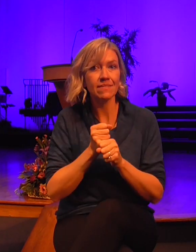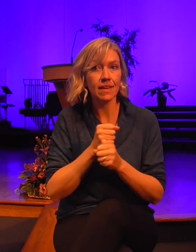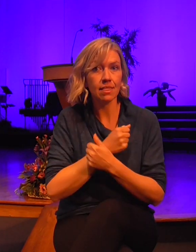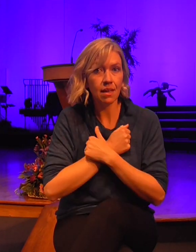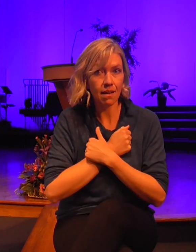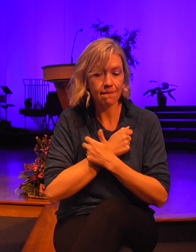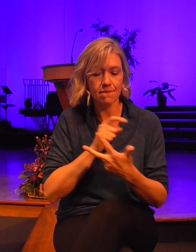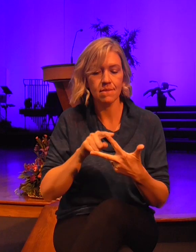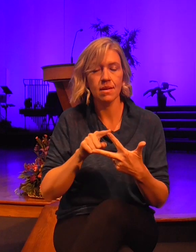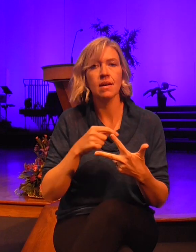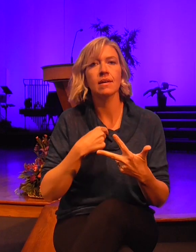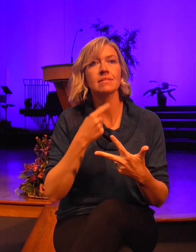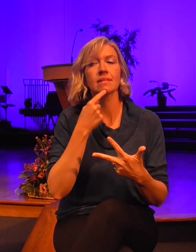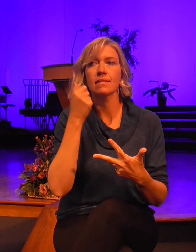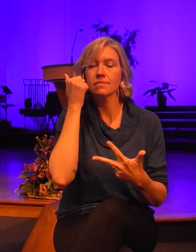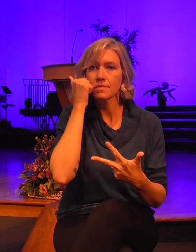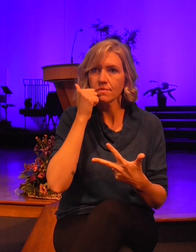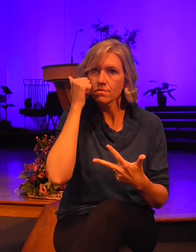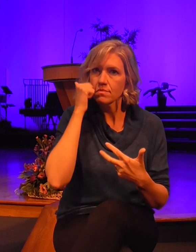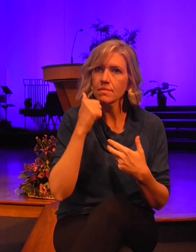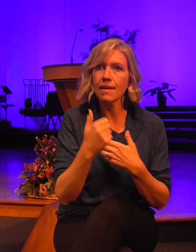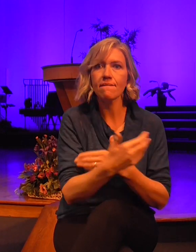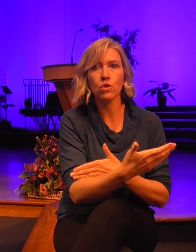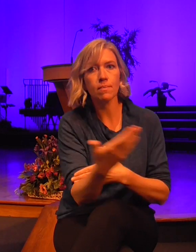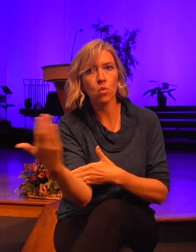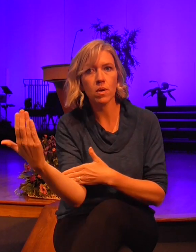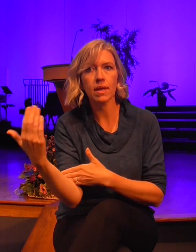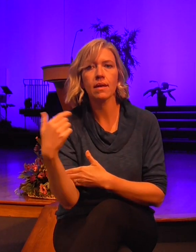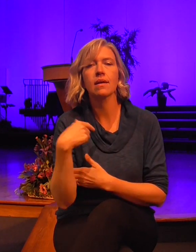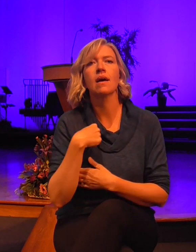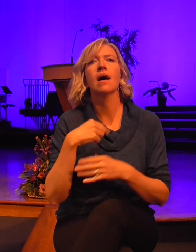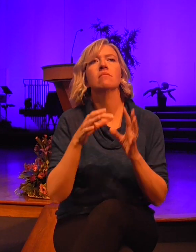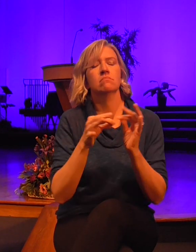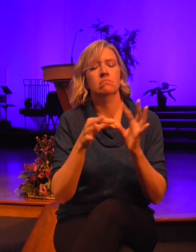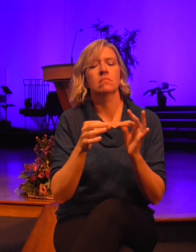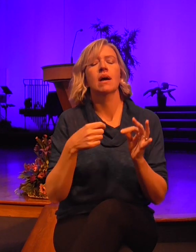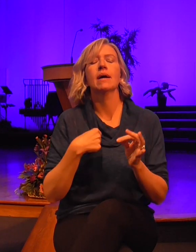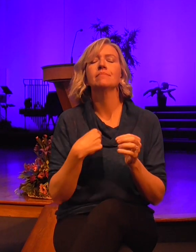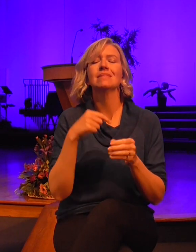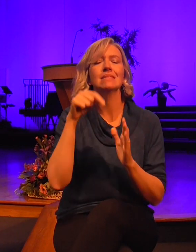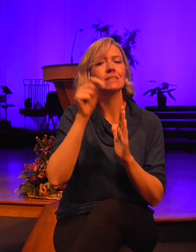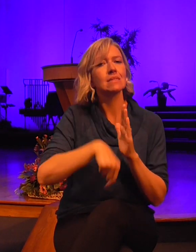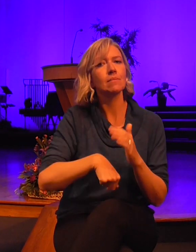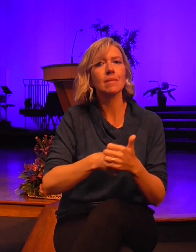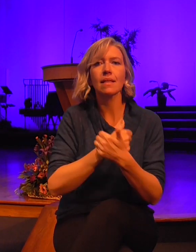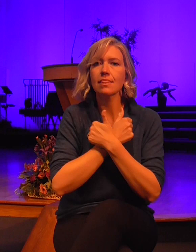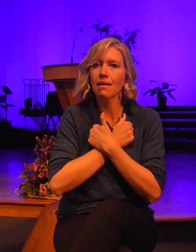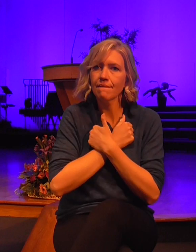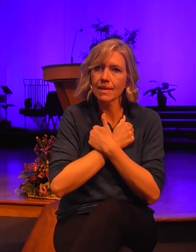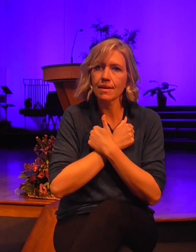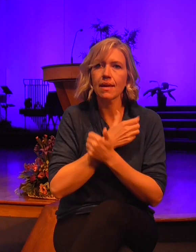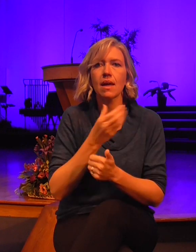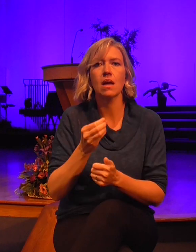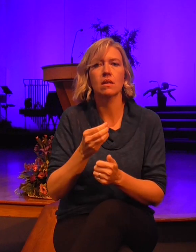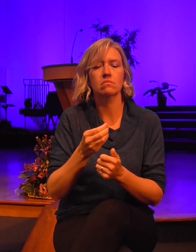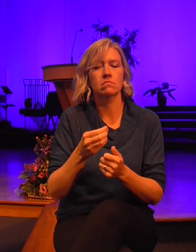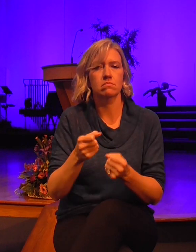in the morning. I'm focused on my spiritual growth. It goes like this: I am deeply loving and profoundly loved.